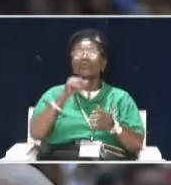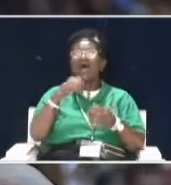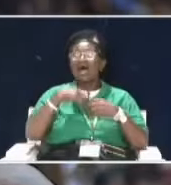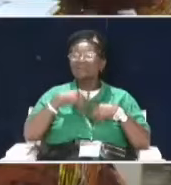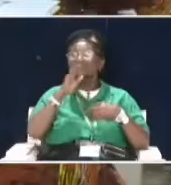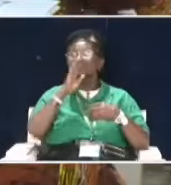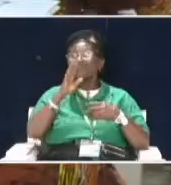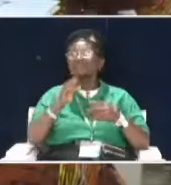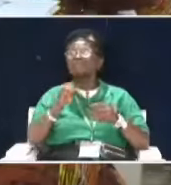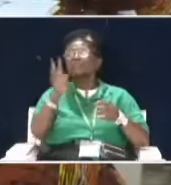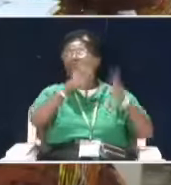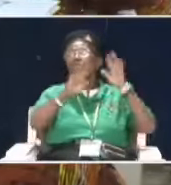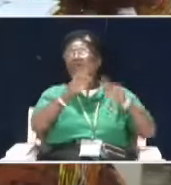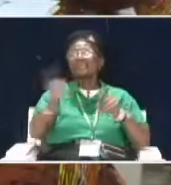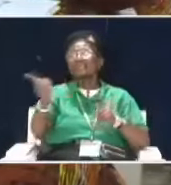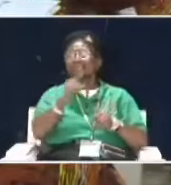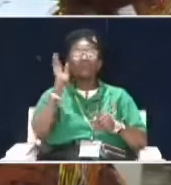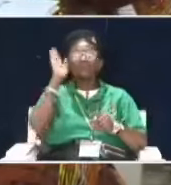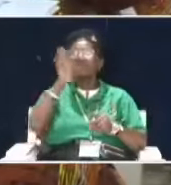your life will be gone.